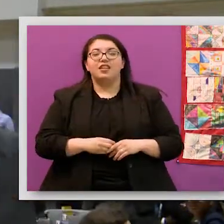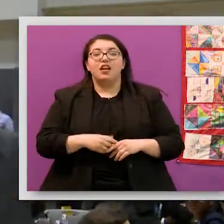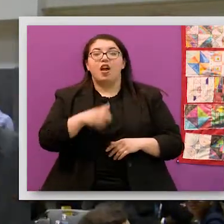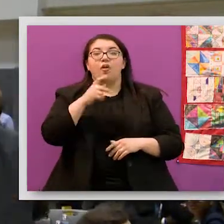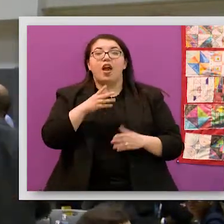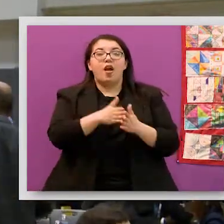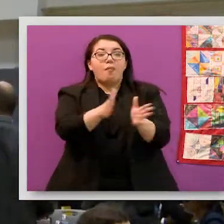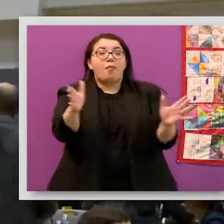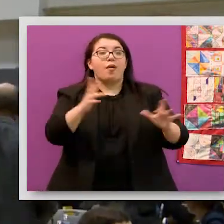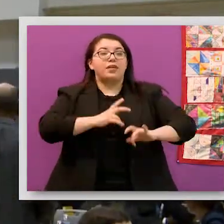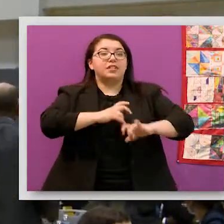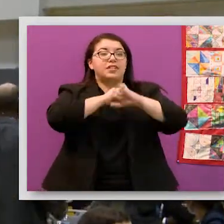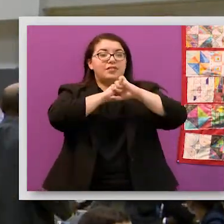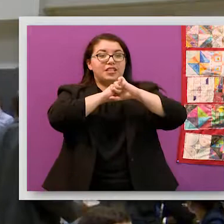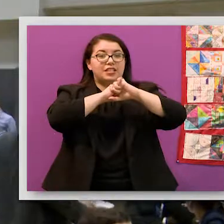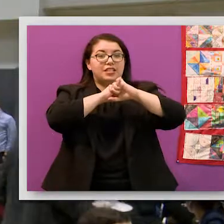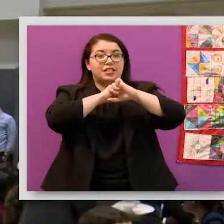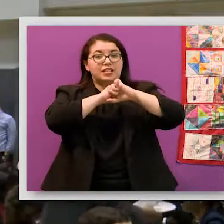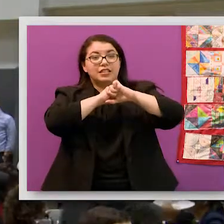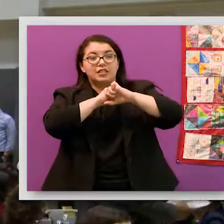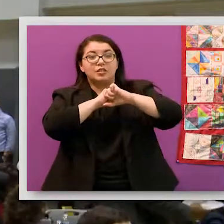public safety?